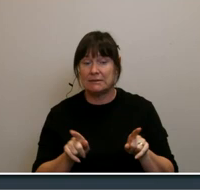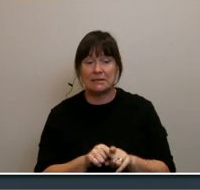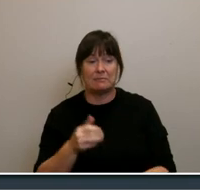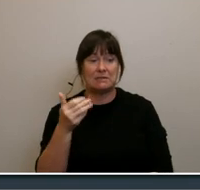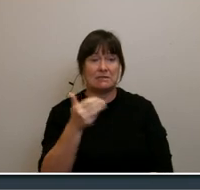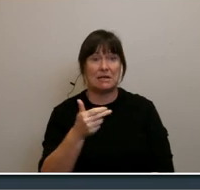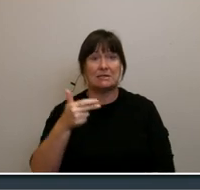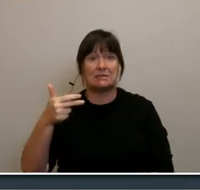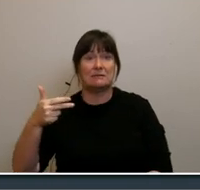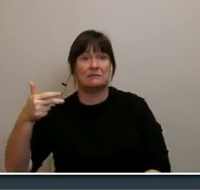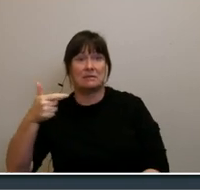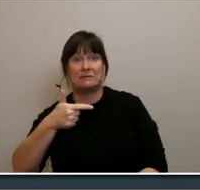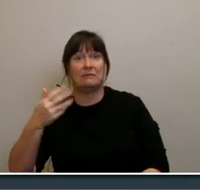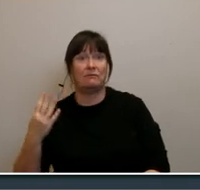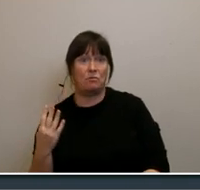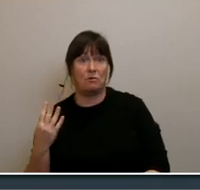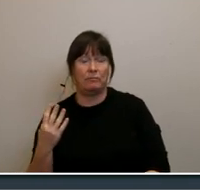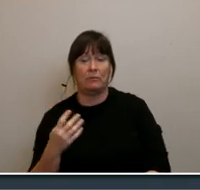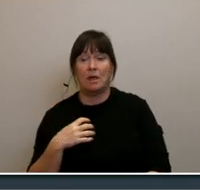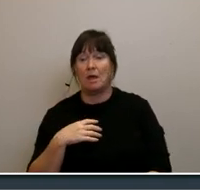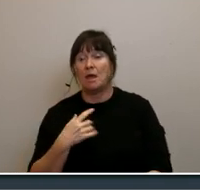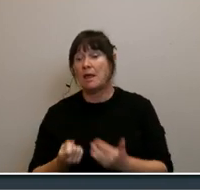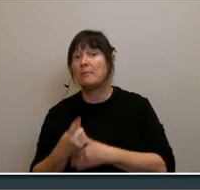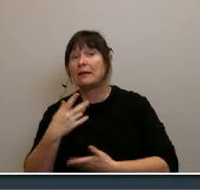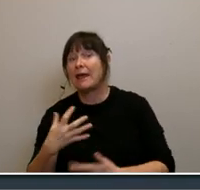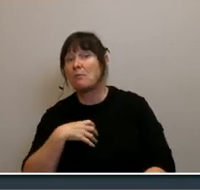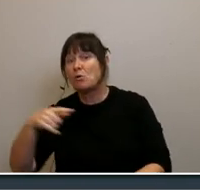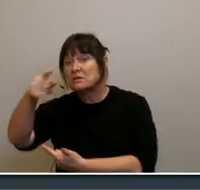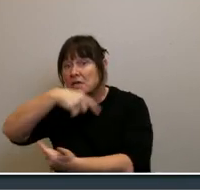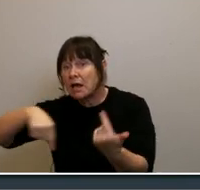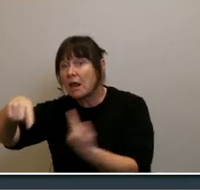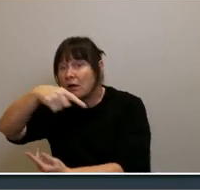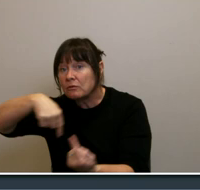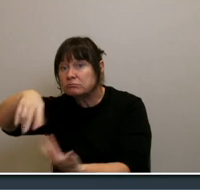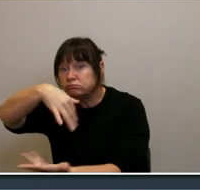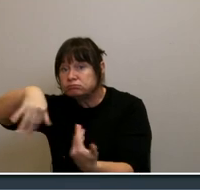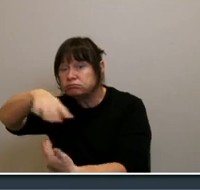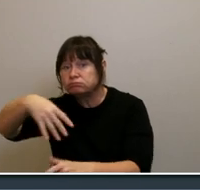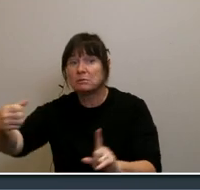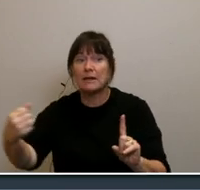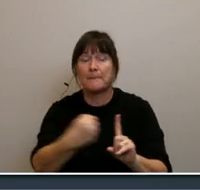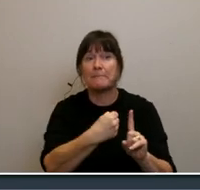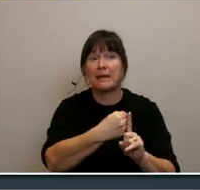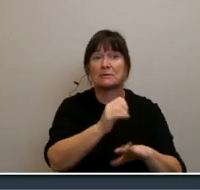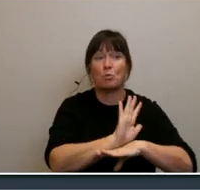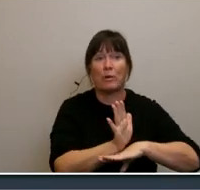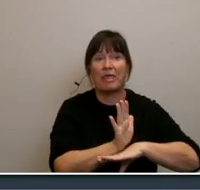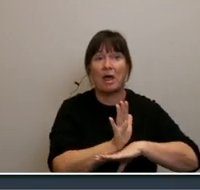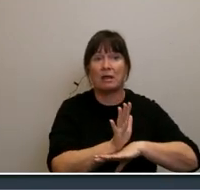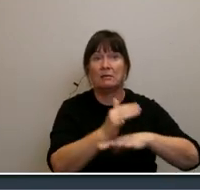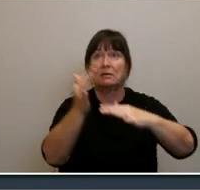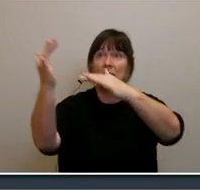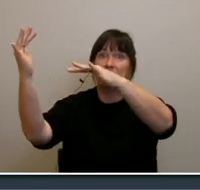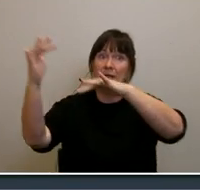We're getting more cyclones that are affecting the weather systems that are